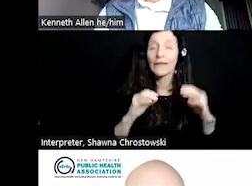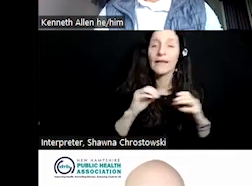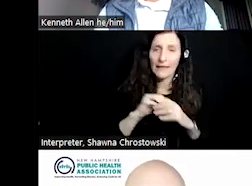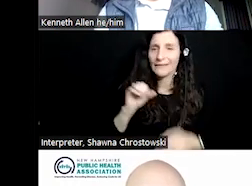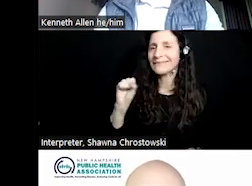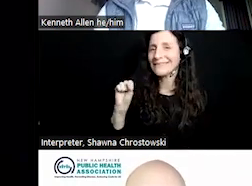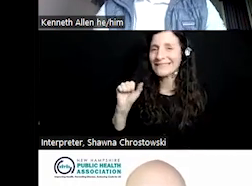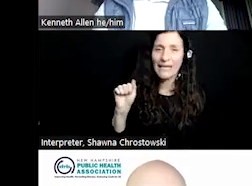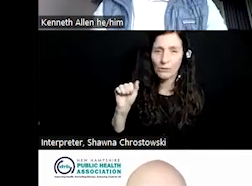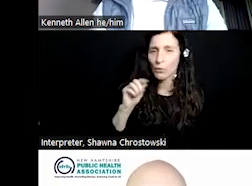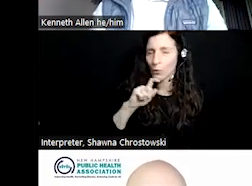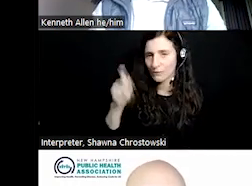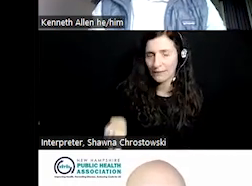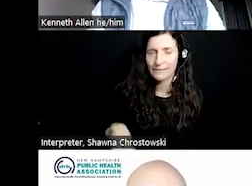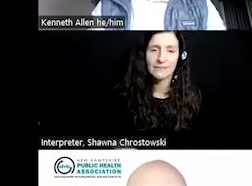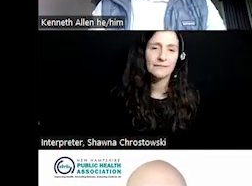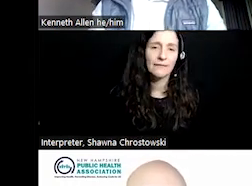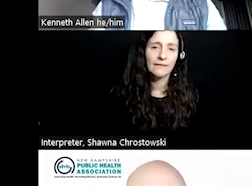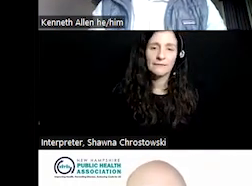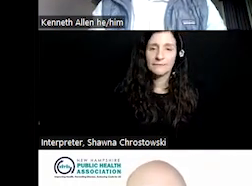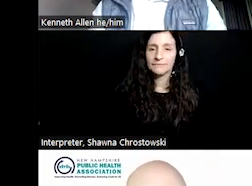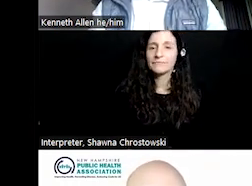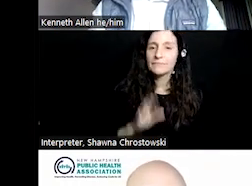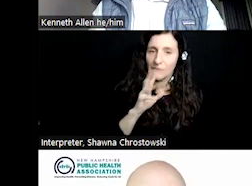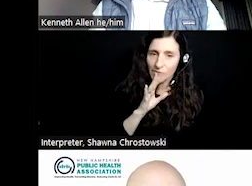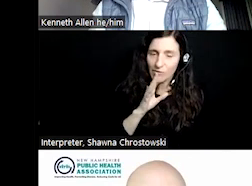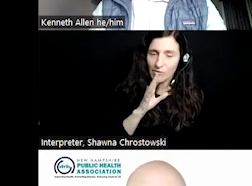health workers are facilitating a multimodal,